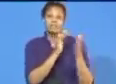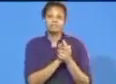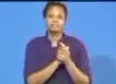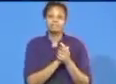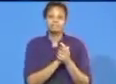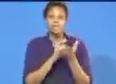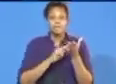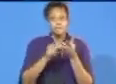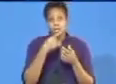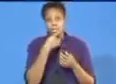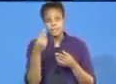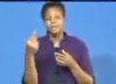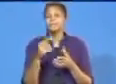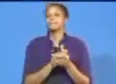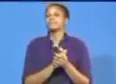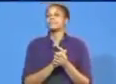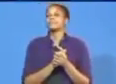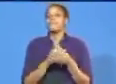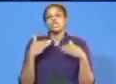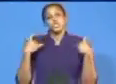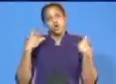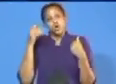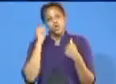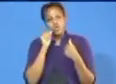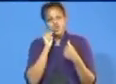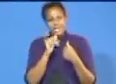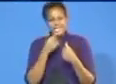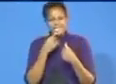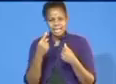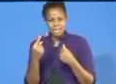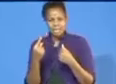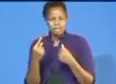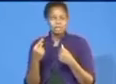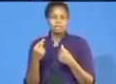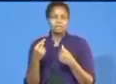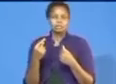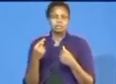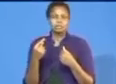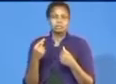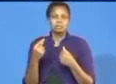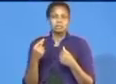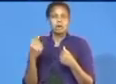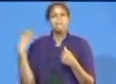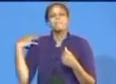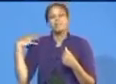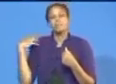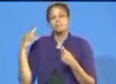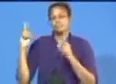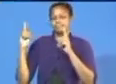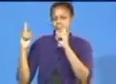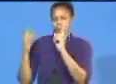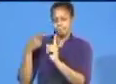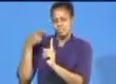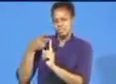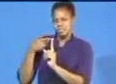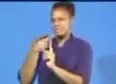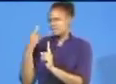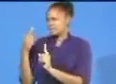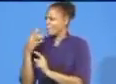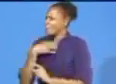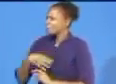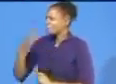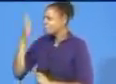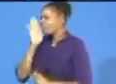so the text says that the young girl said to her mistress, I wish to God that my